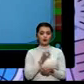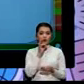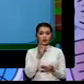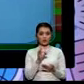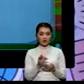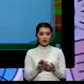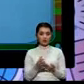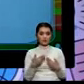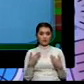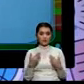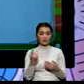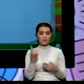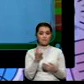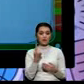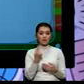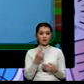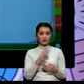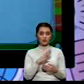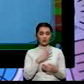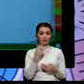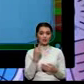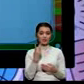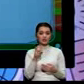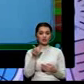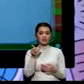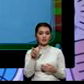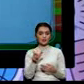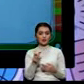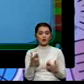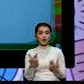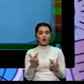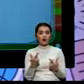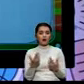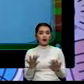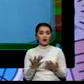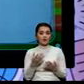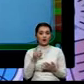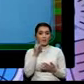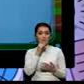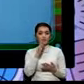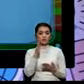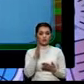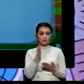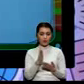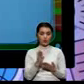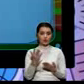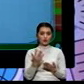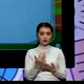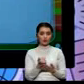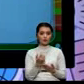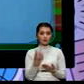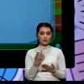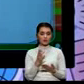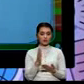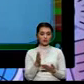Yechishda esa biz birinchi bo'lib ikkinchi sisternada qancha litr benzin bor ekanligini topishimiz kerak